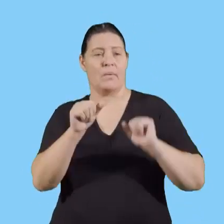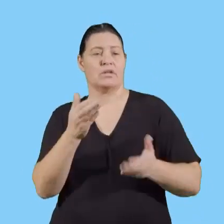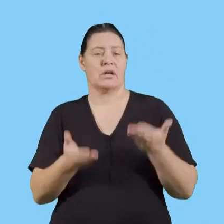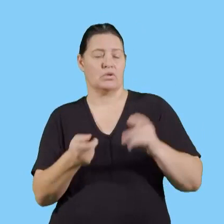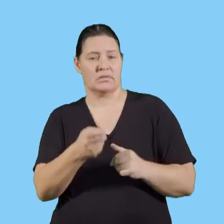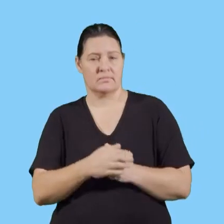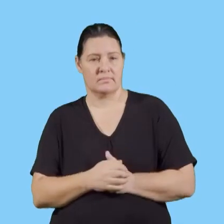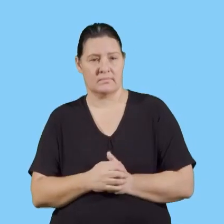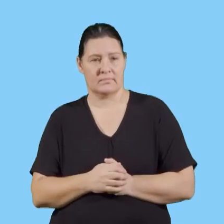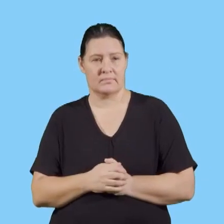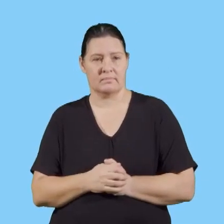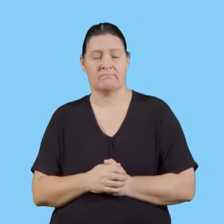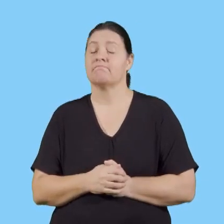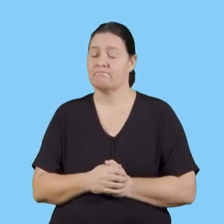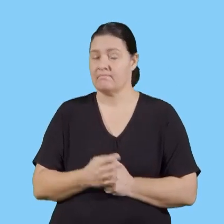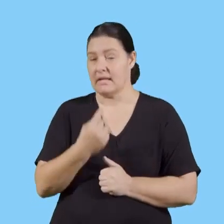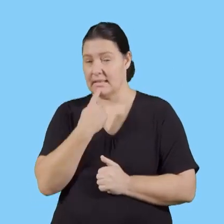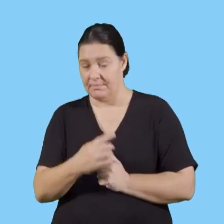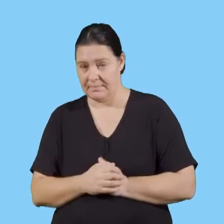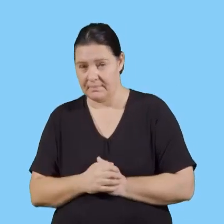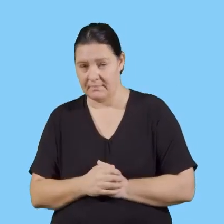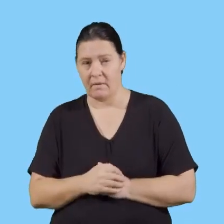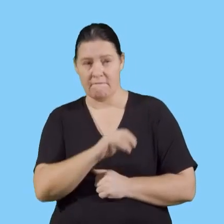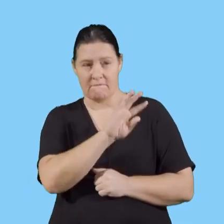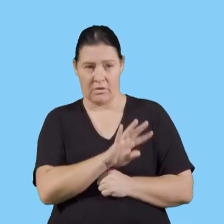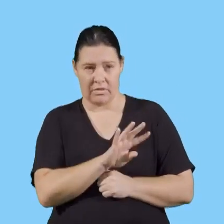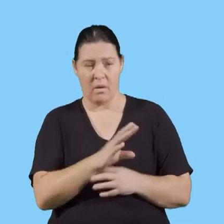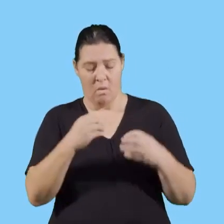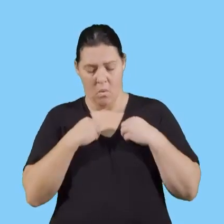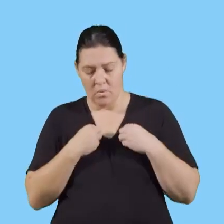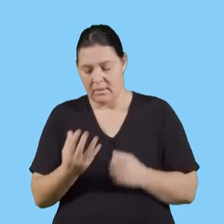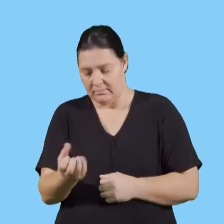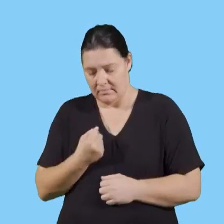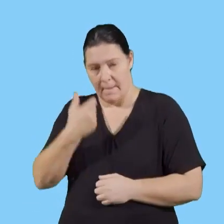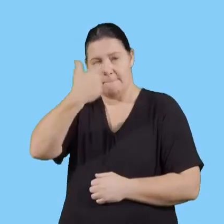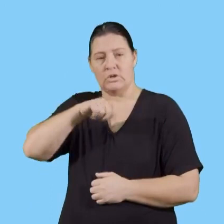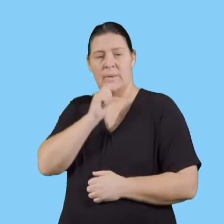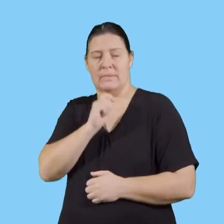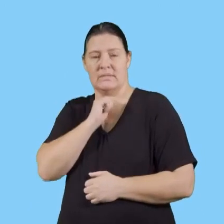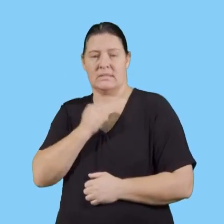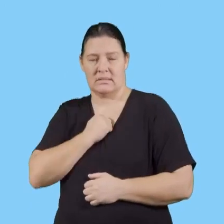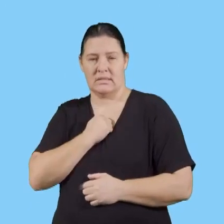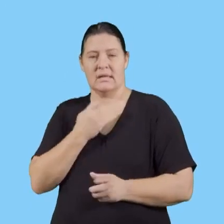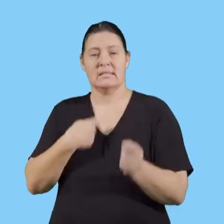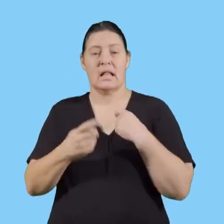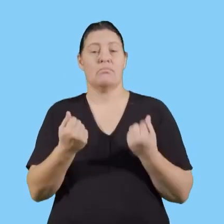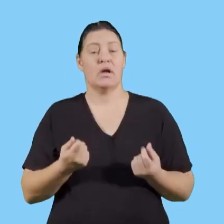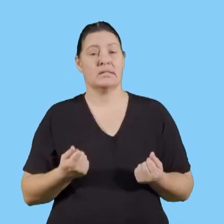equation. It says, the owner took goods for personal use. The selling